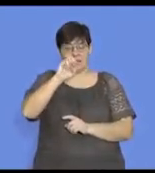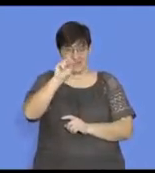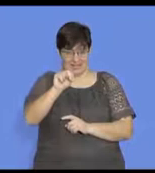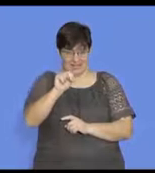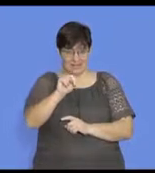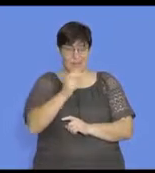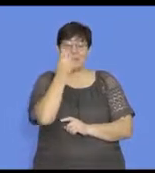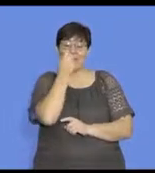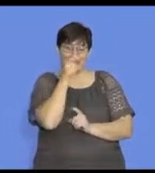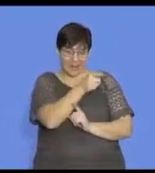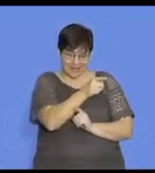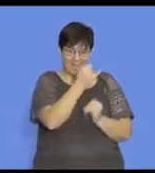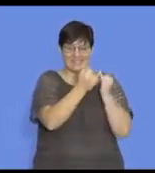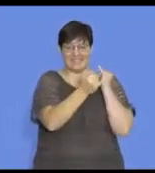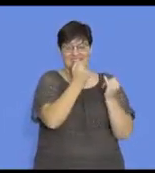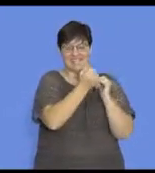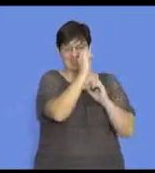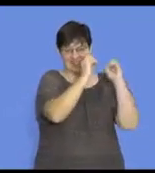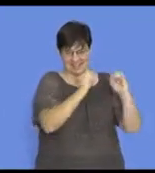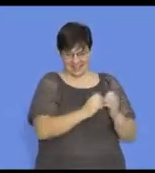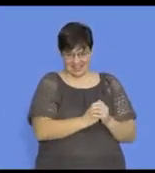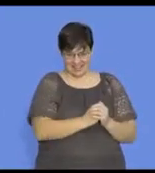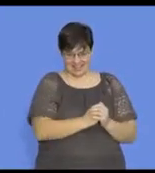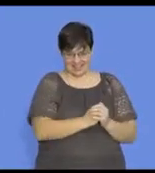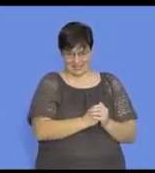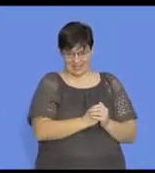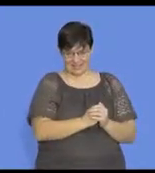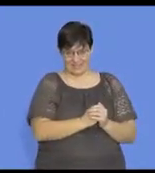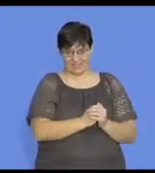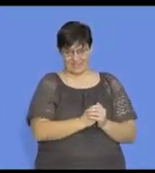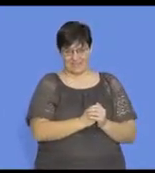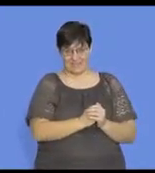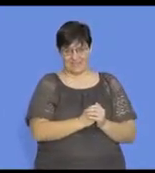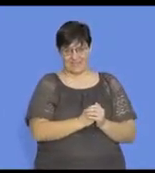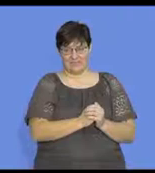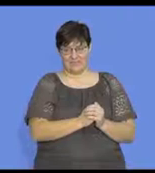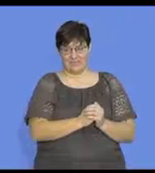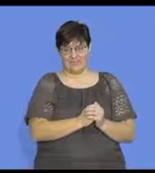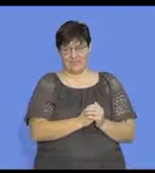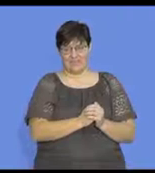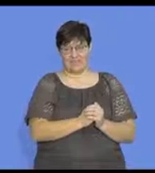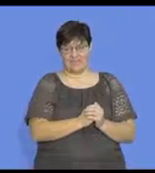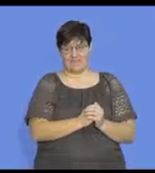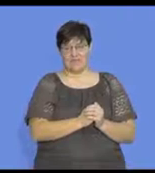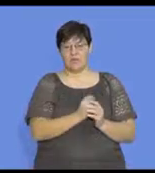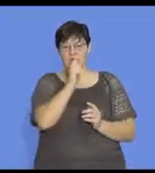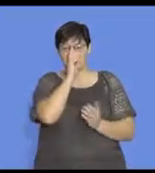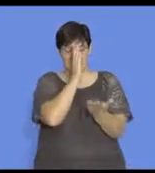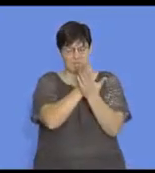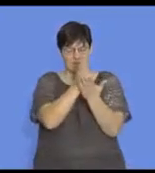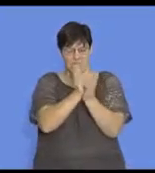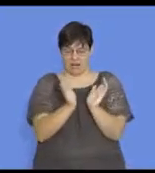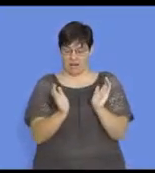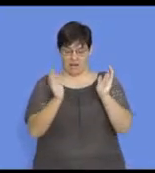male sex cell, okay, which is the male sex cell. Now, if we have a look in the middle, right in